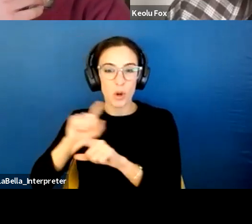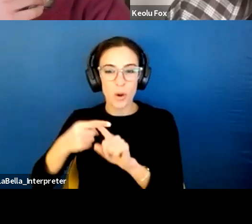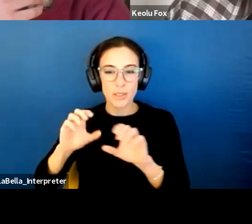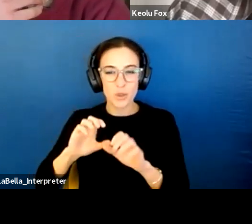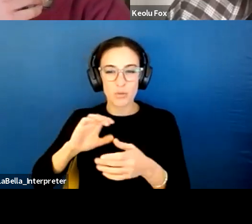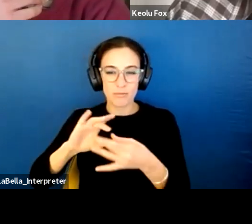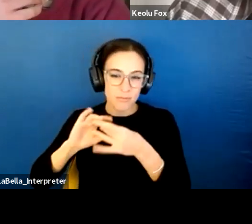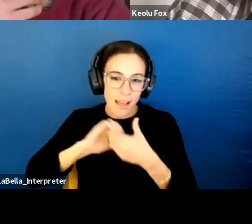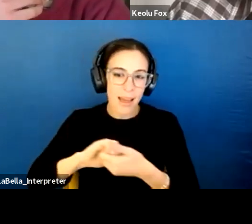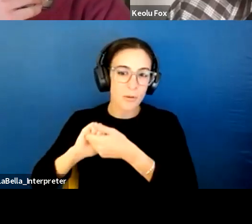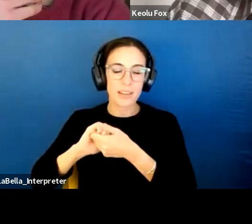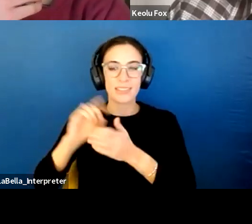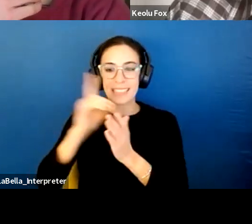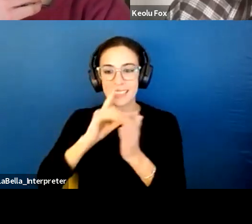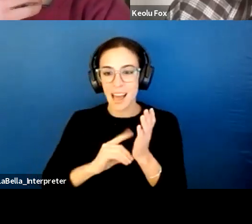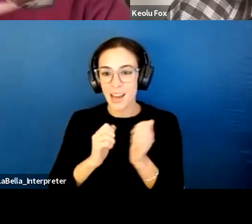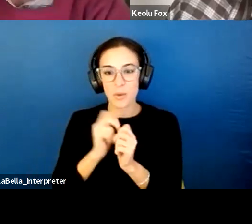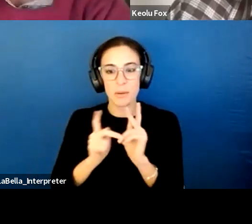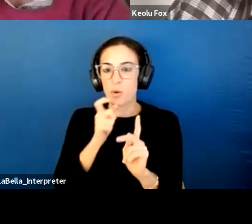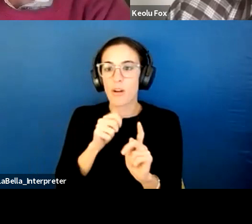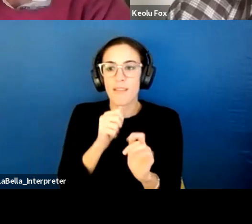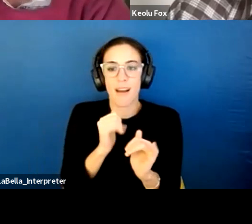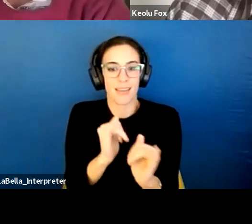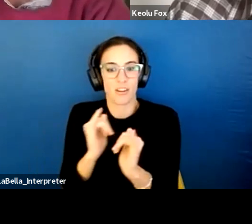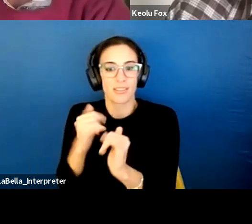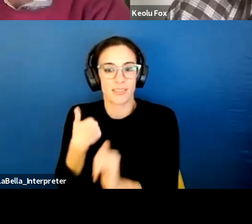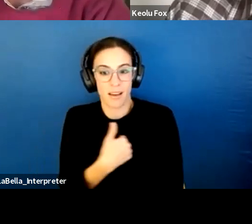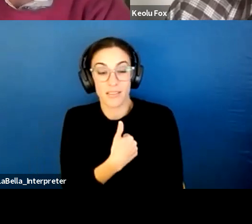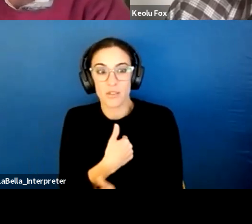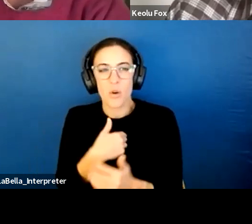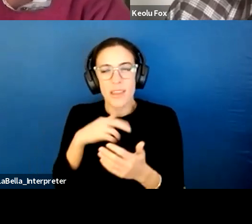with people who are unlike ourselves. In other words, the rich